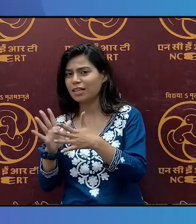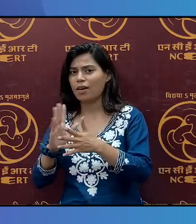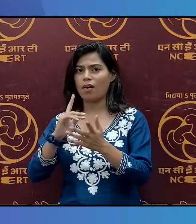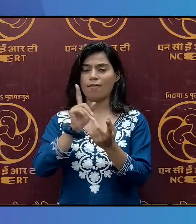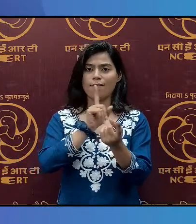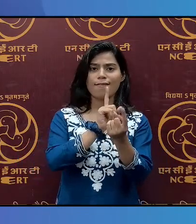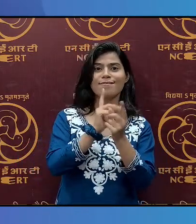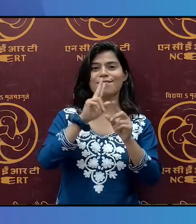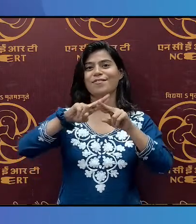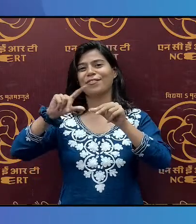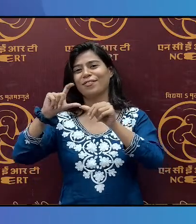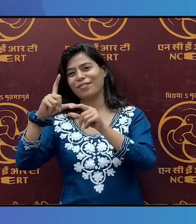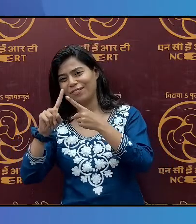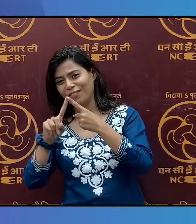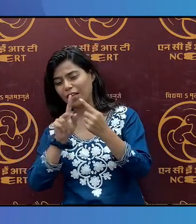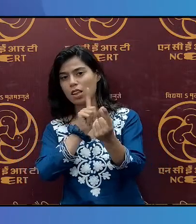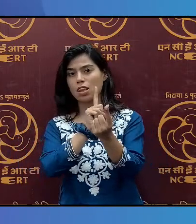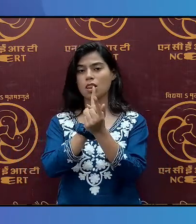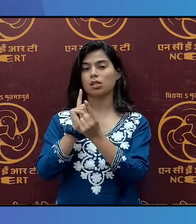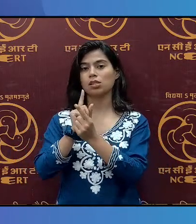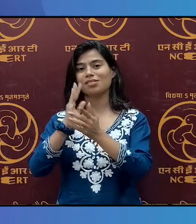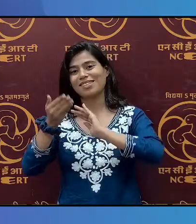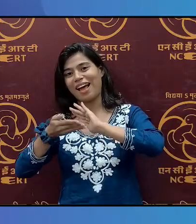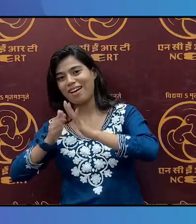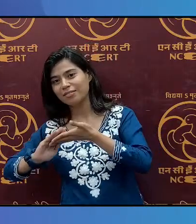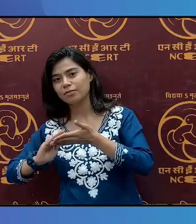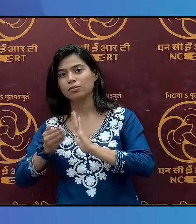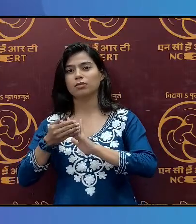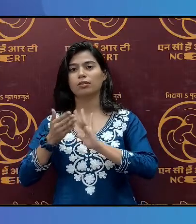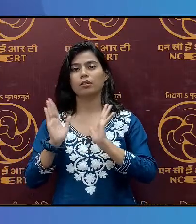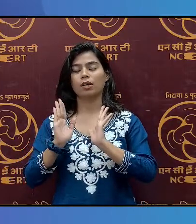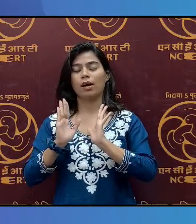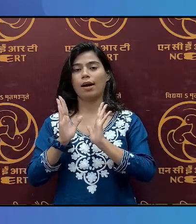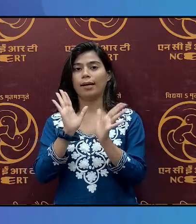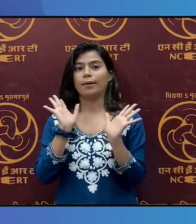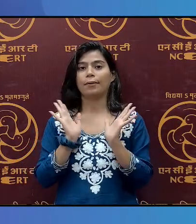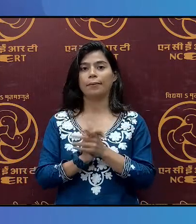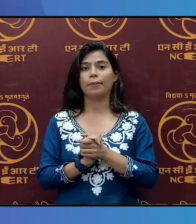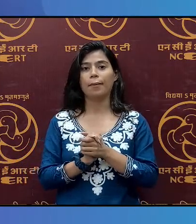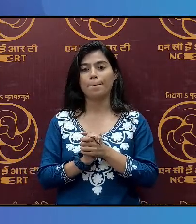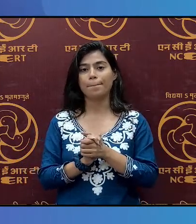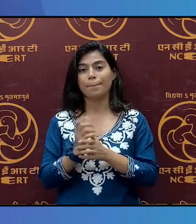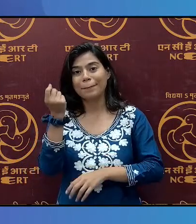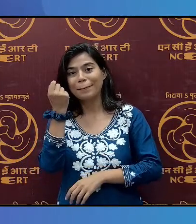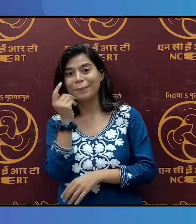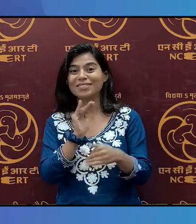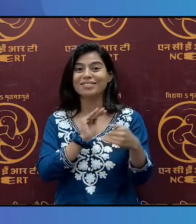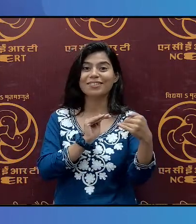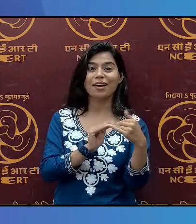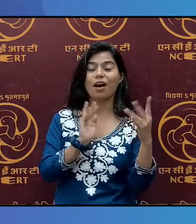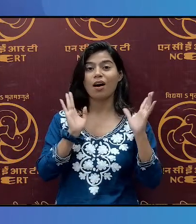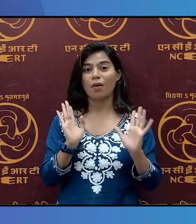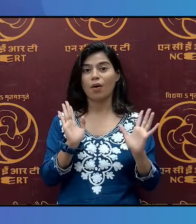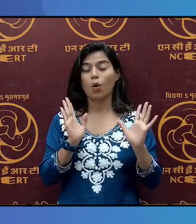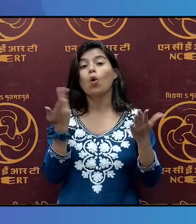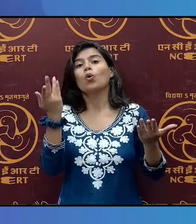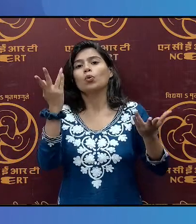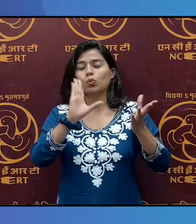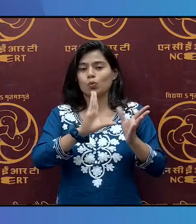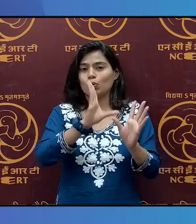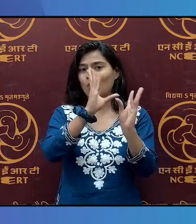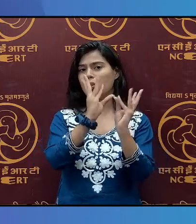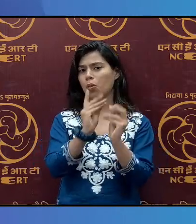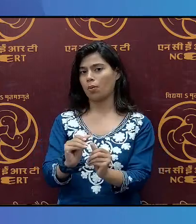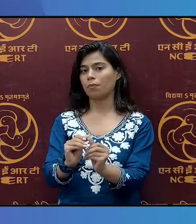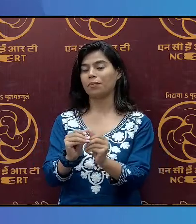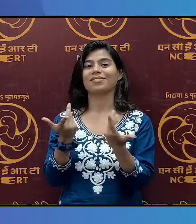try to get the knowledge and skills so that he is able to meet those challenges and overcome that in a very